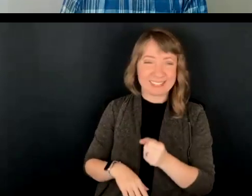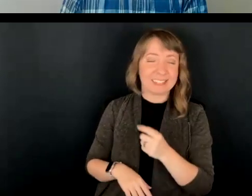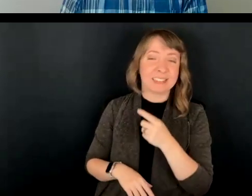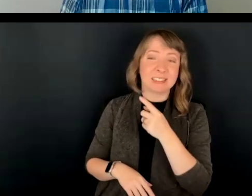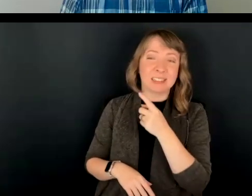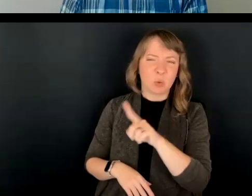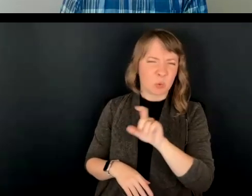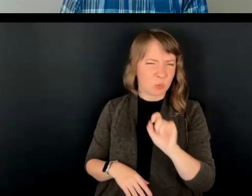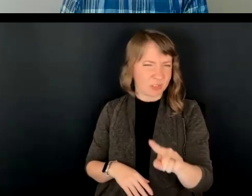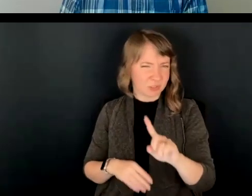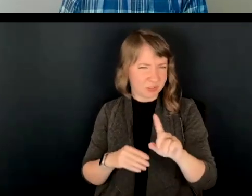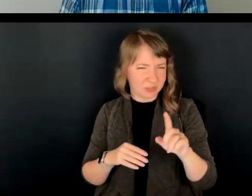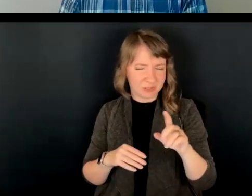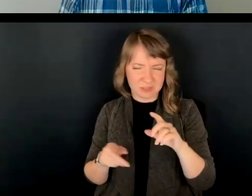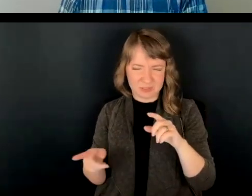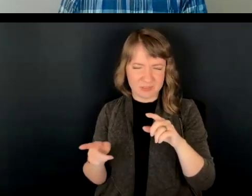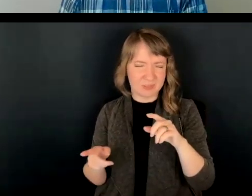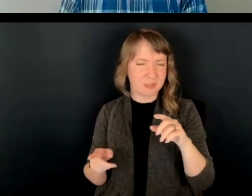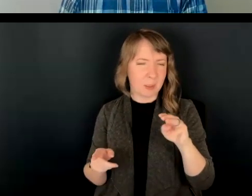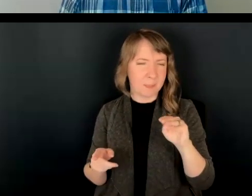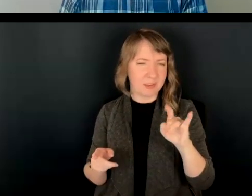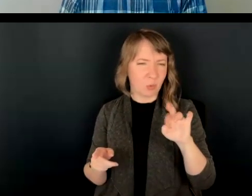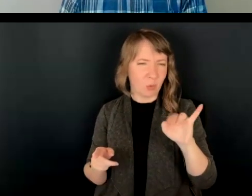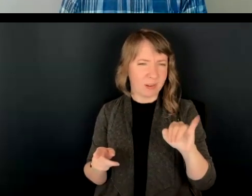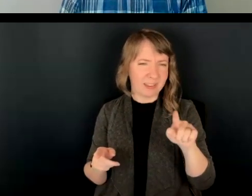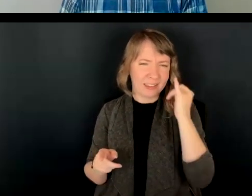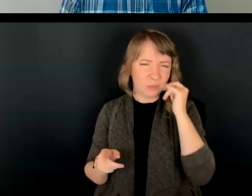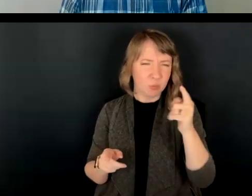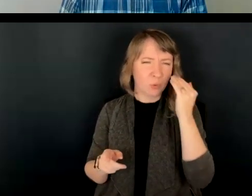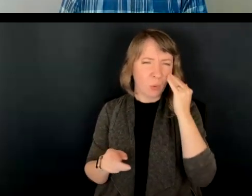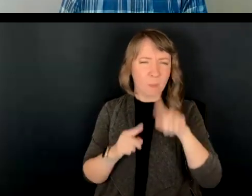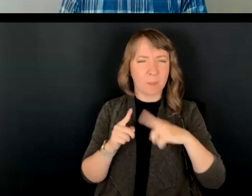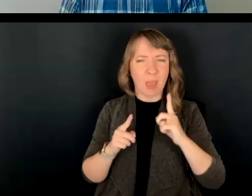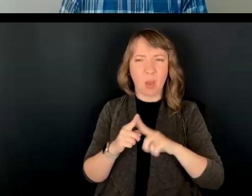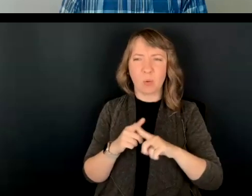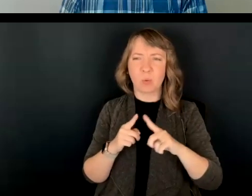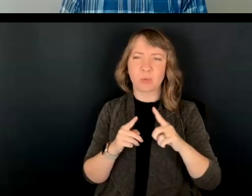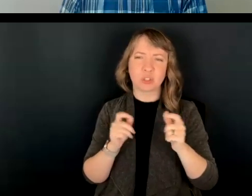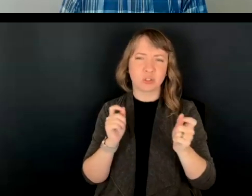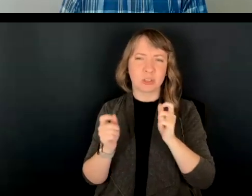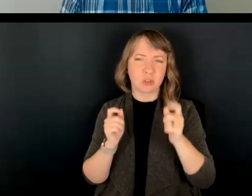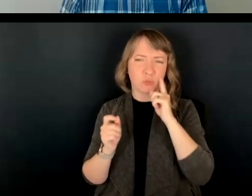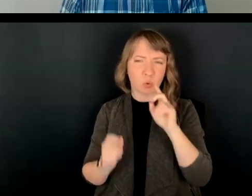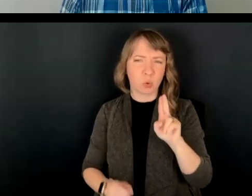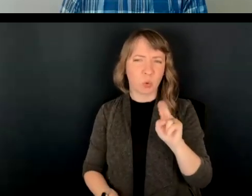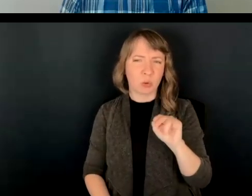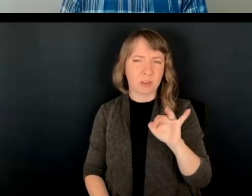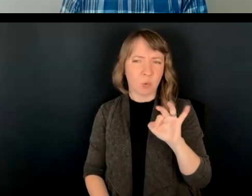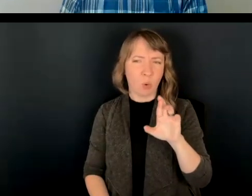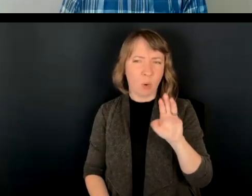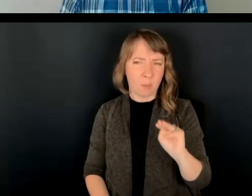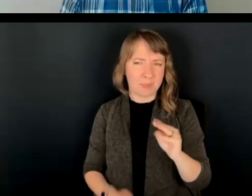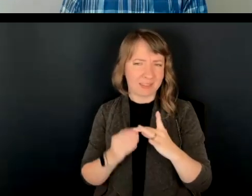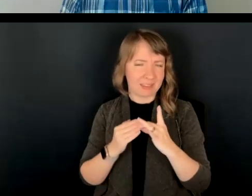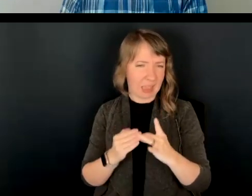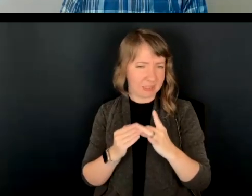about anticipated changes to uniform guidance revisions this year, if you want to answer that in the Q&A box while